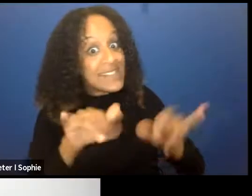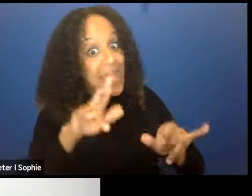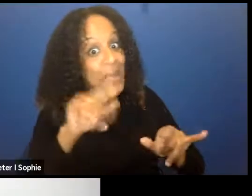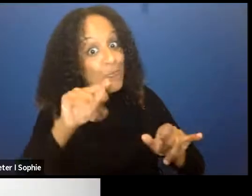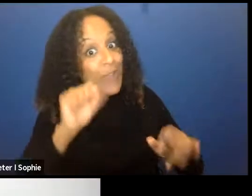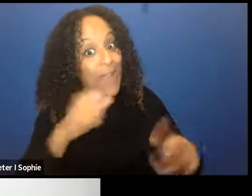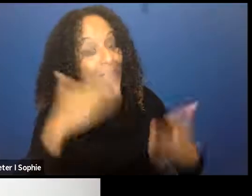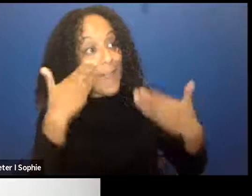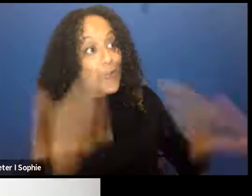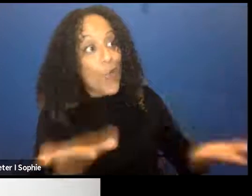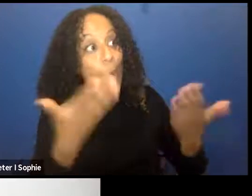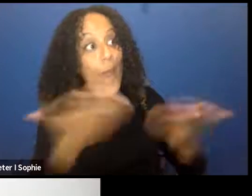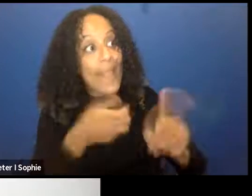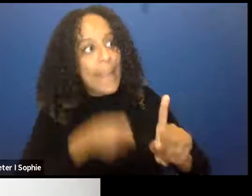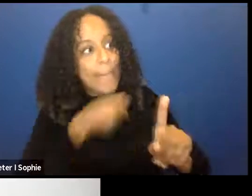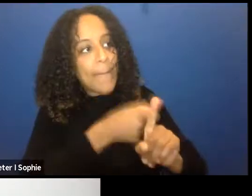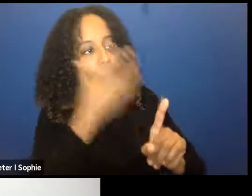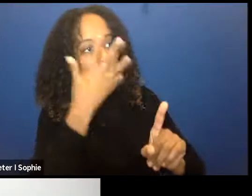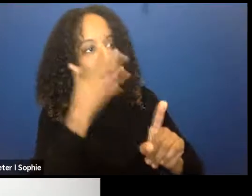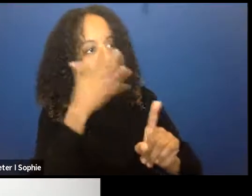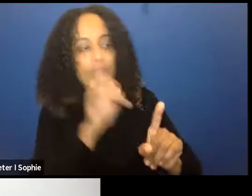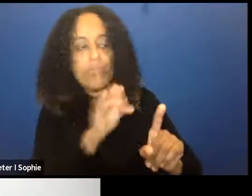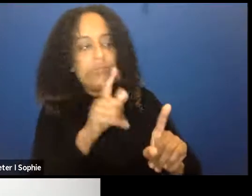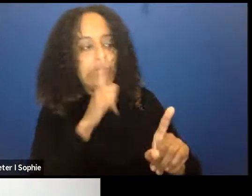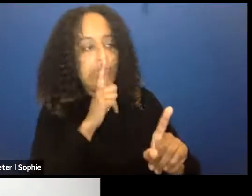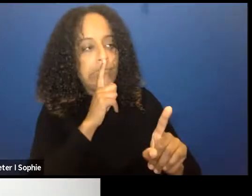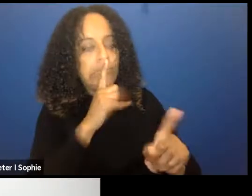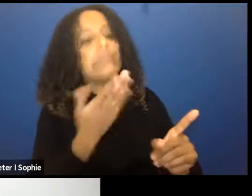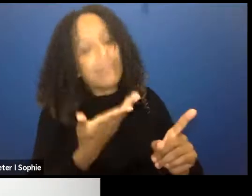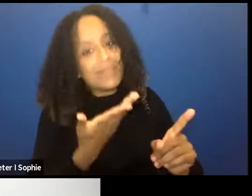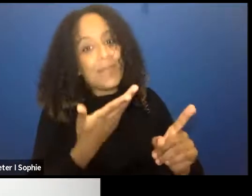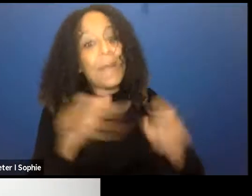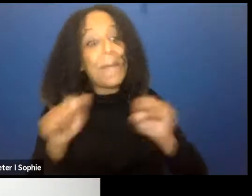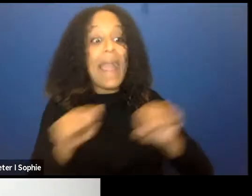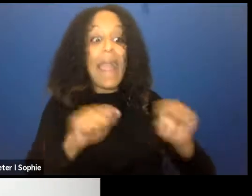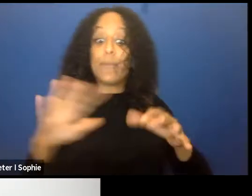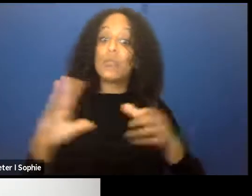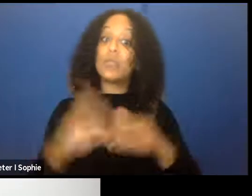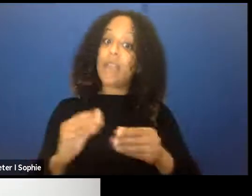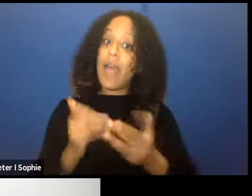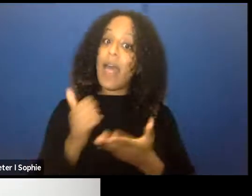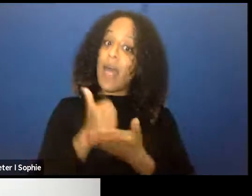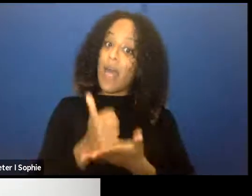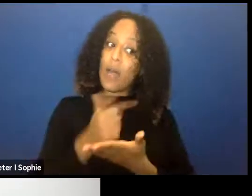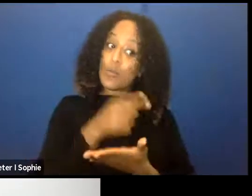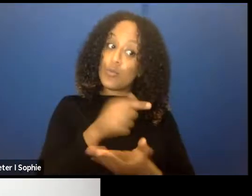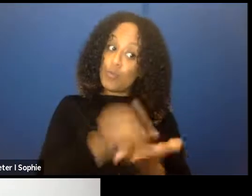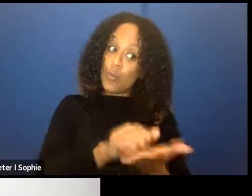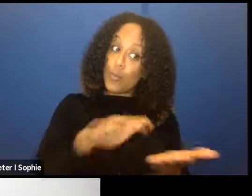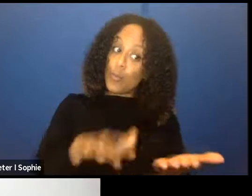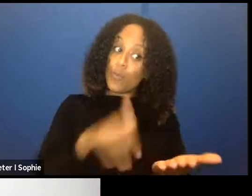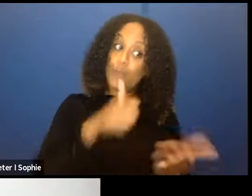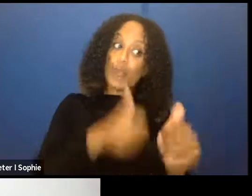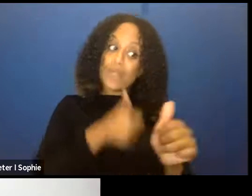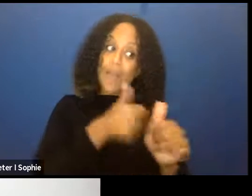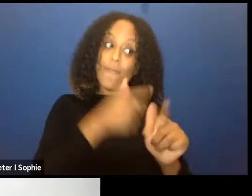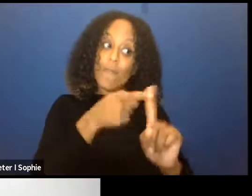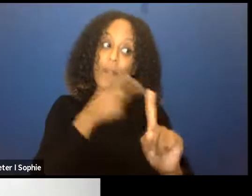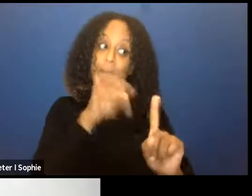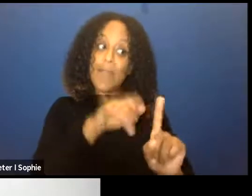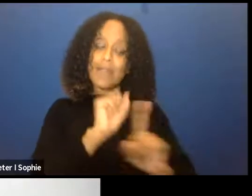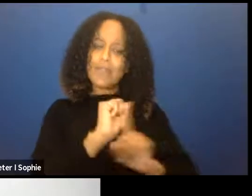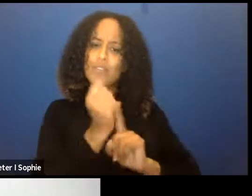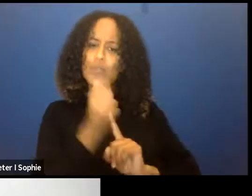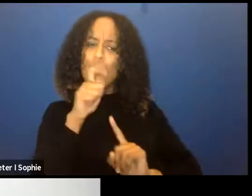what the impact could have been. But like, being able to say, let me help you remove yourself from that situation so you don't have to